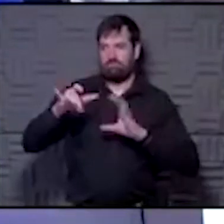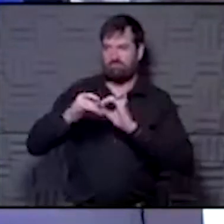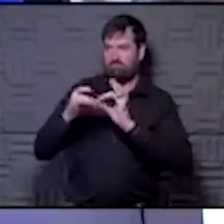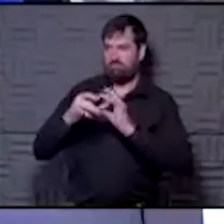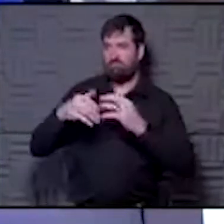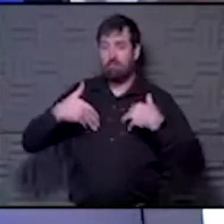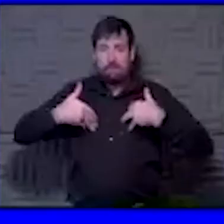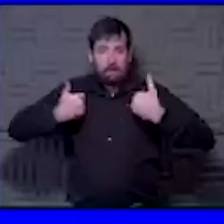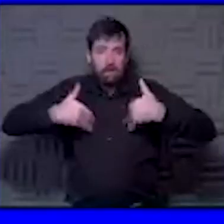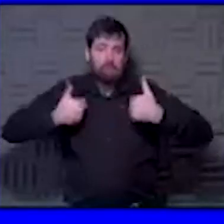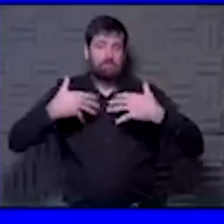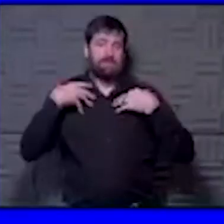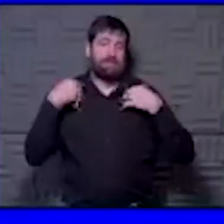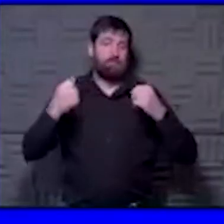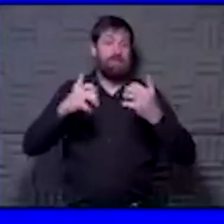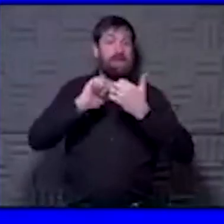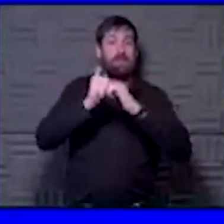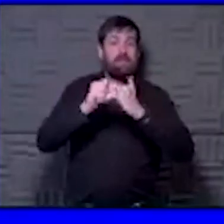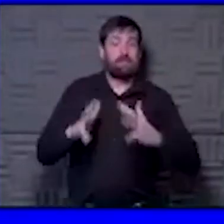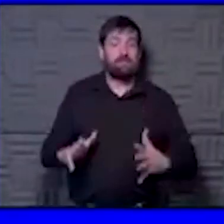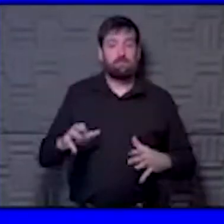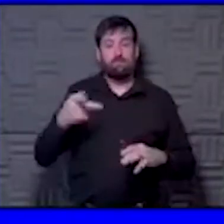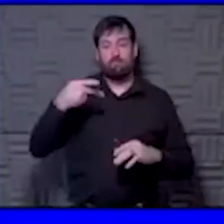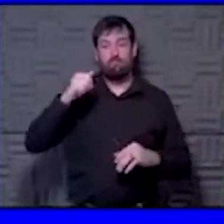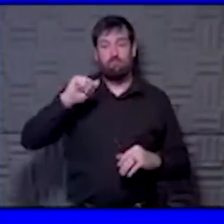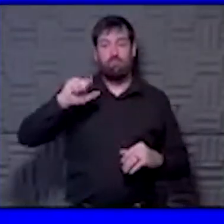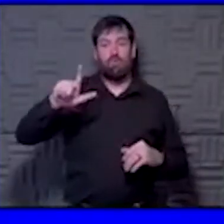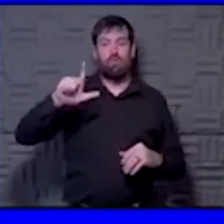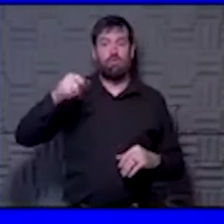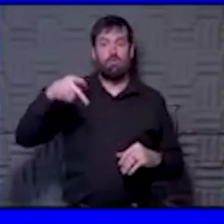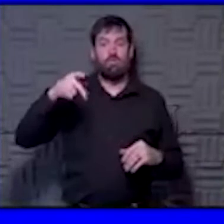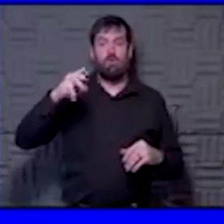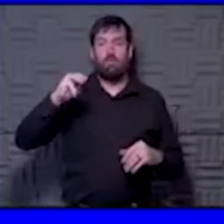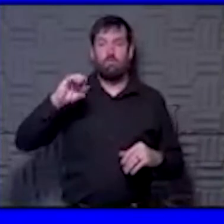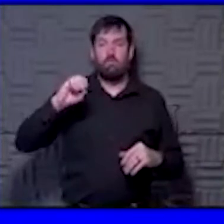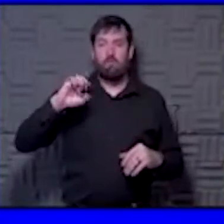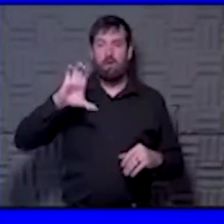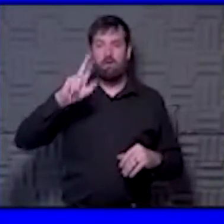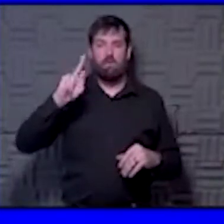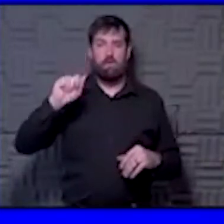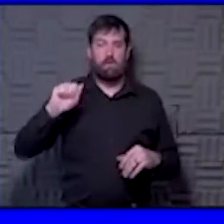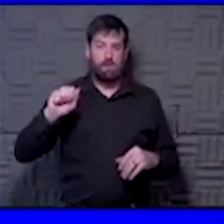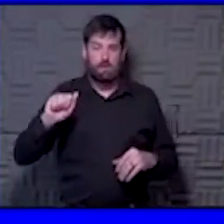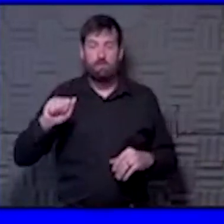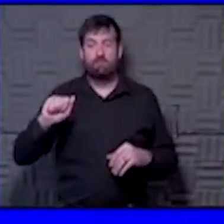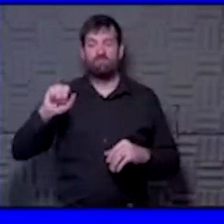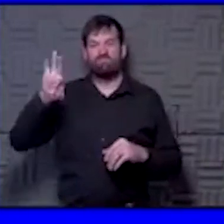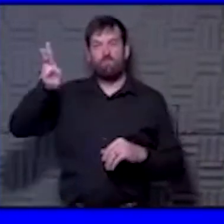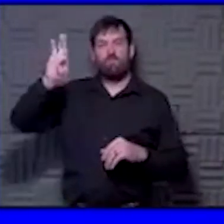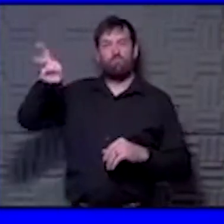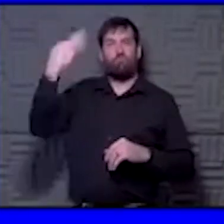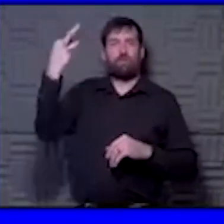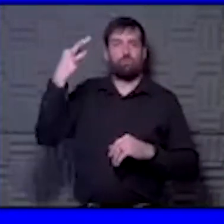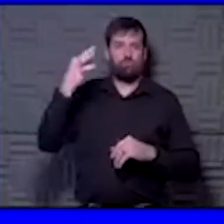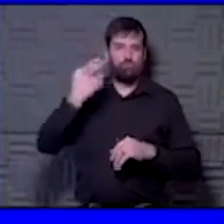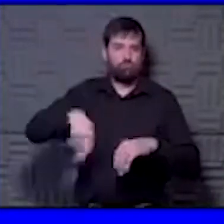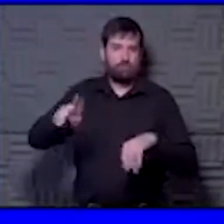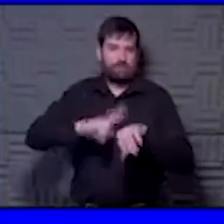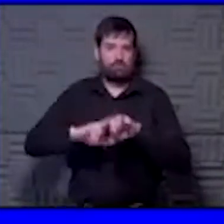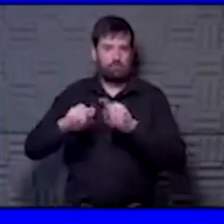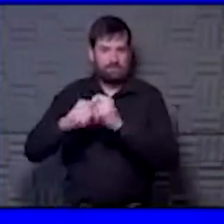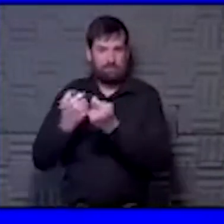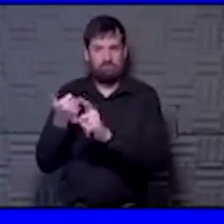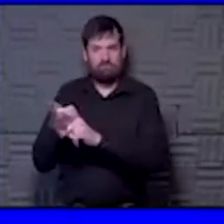young, healthy athletes, we know that Paul Pogba, who is a world-class midfielder for the French national team, he had mild disease, but